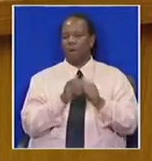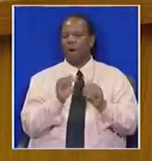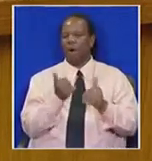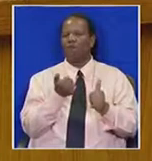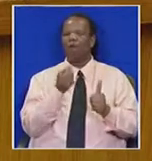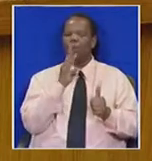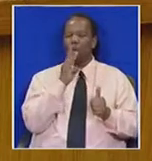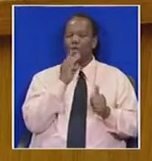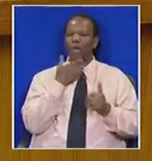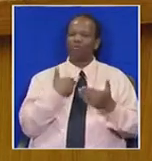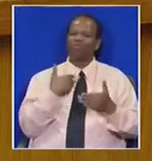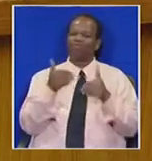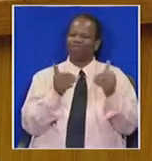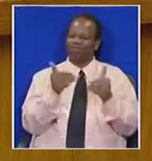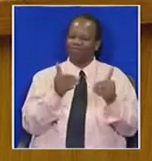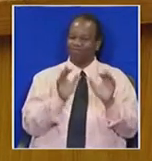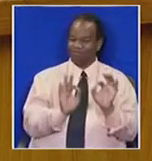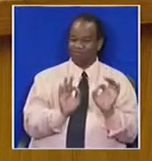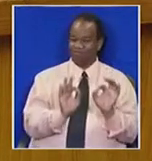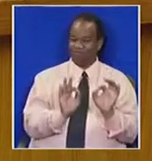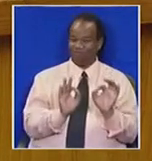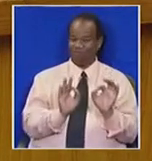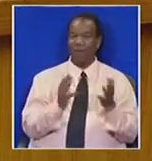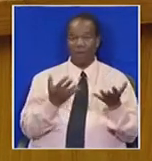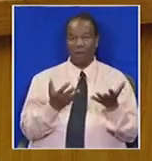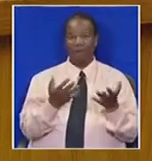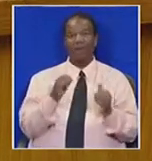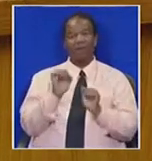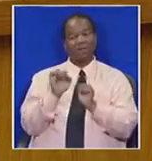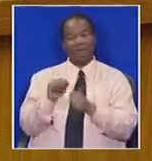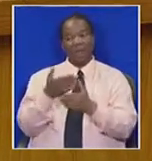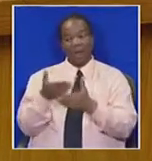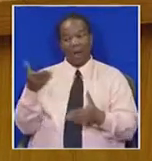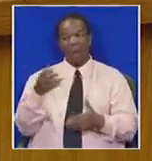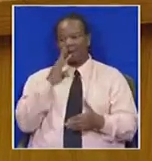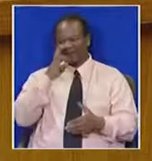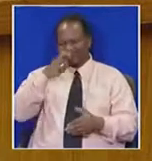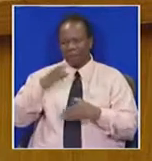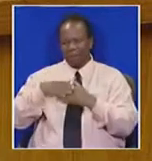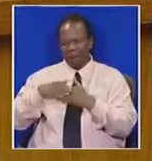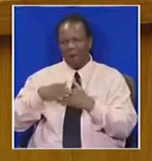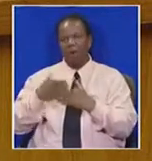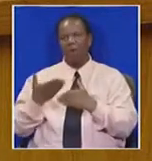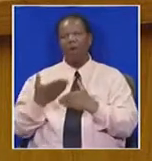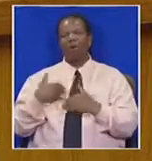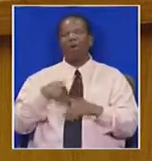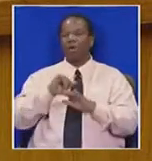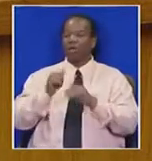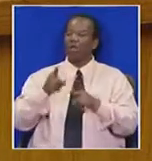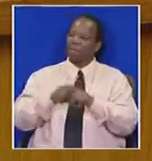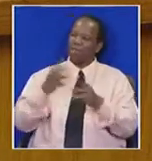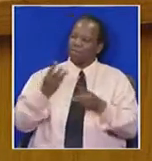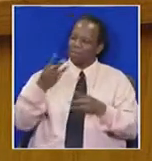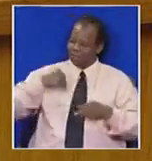becomes critical. Whilst water is increasingly becoming a scarce resource, the demand for water is also